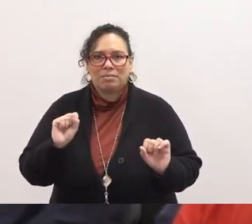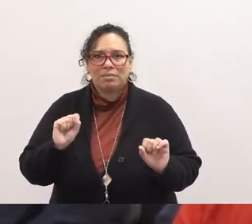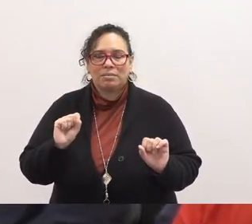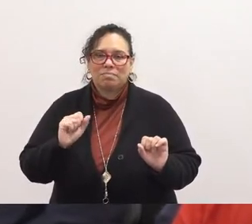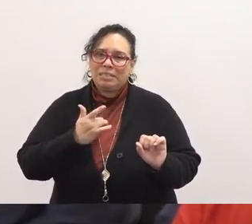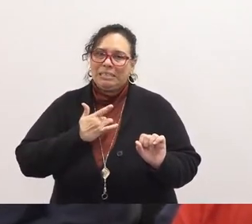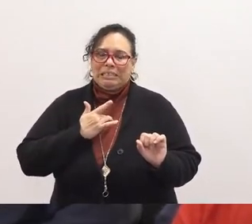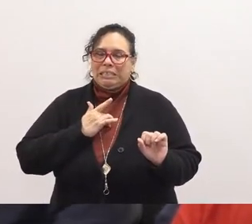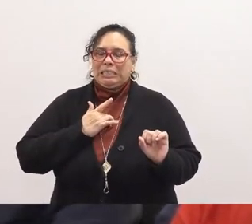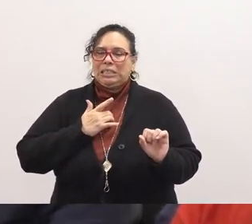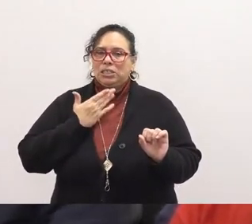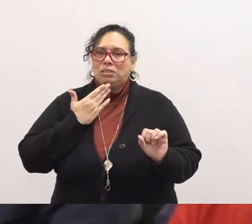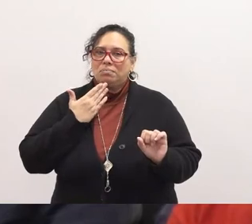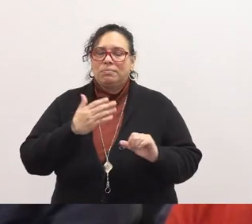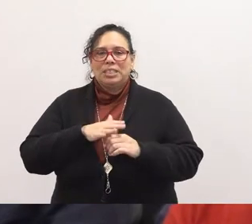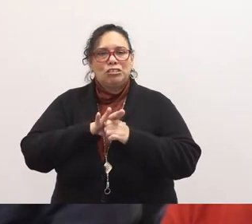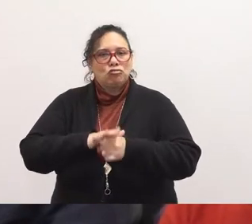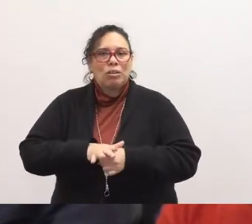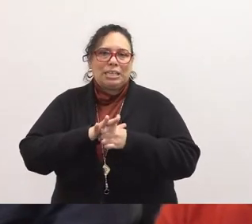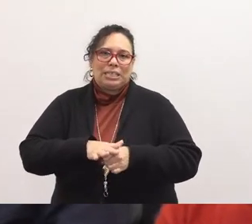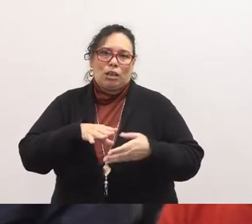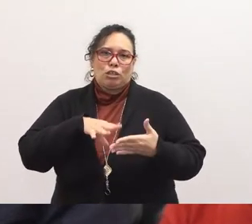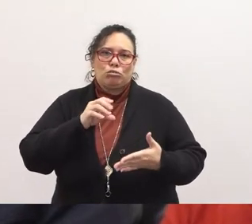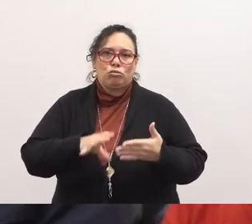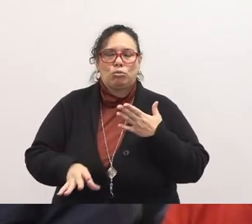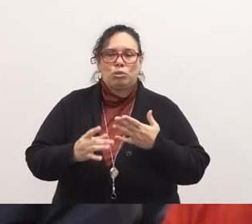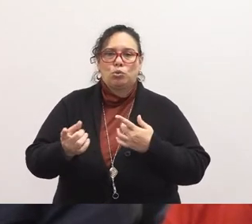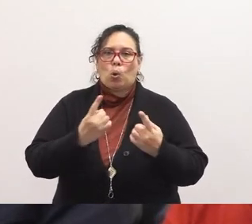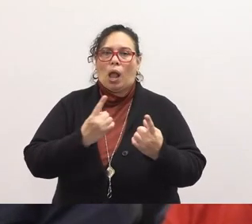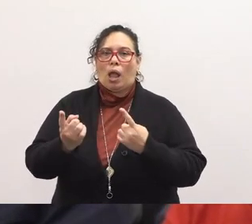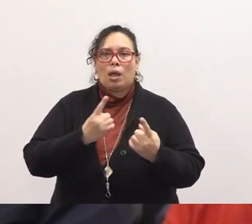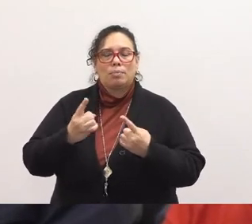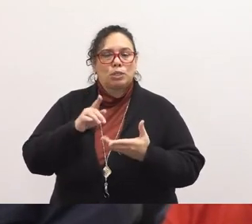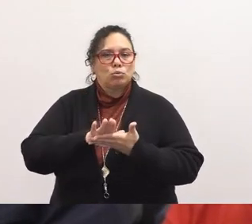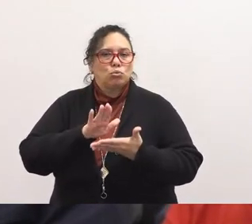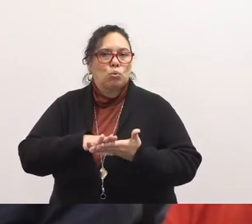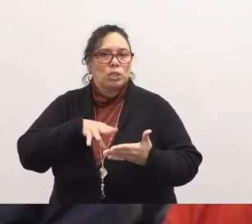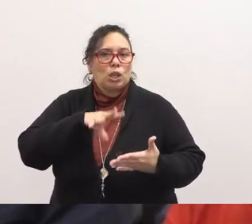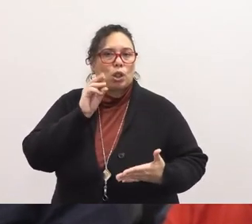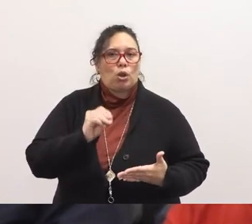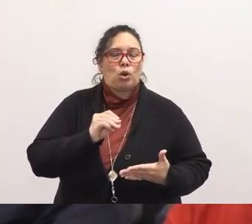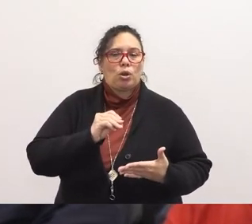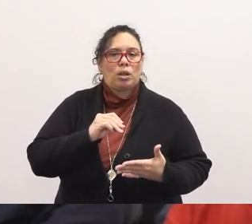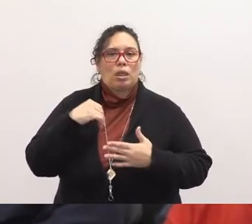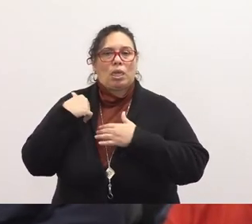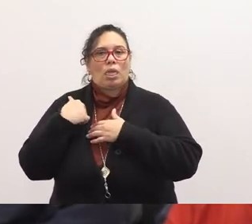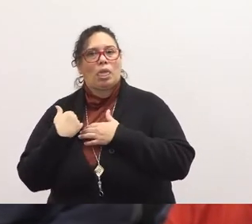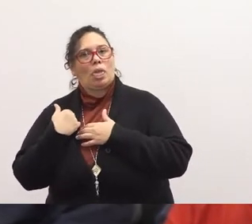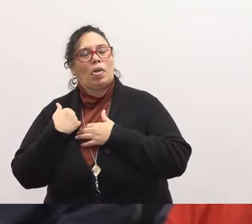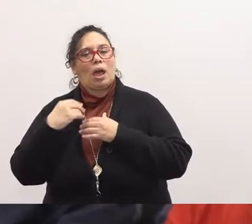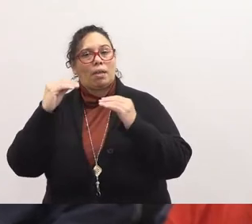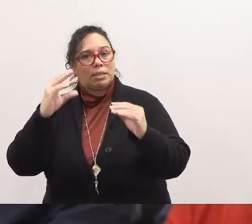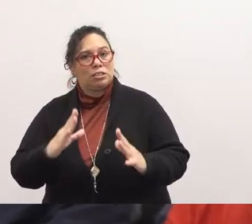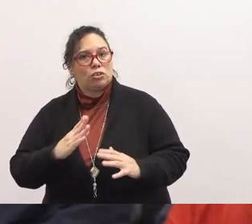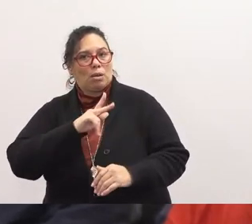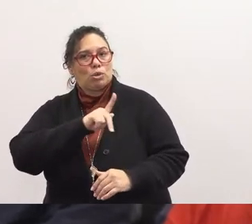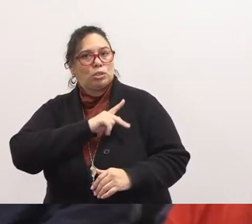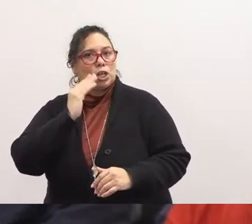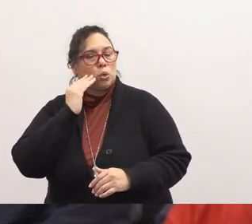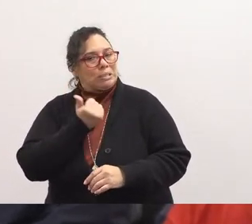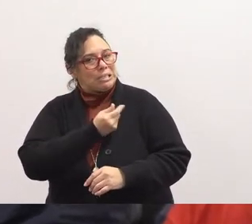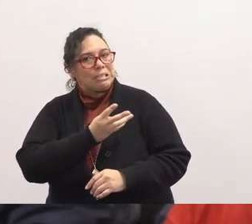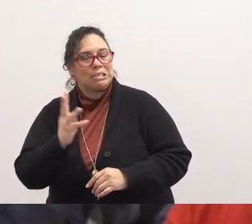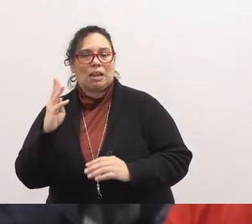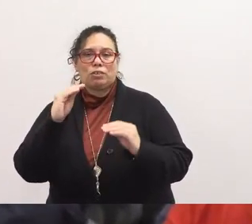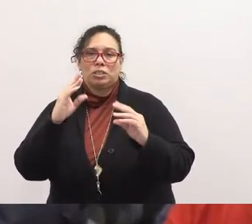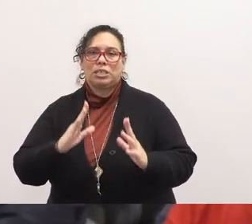unsettling. It is stressing out the students who are coming to school to learn. It is taking a toll on teachers. I personally know several teachers